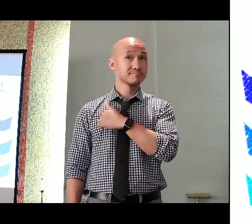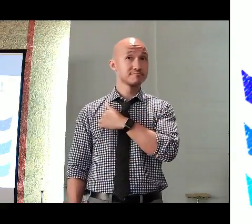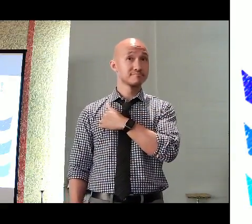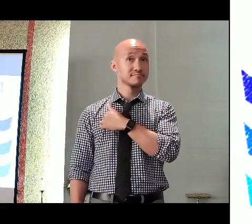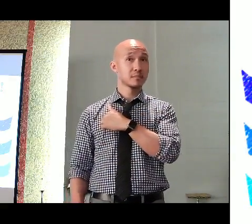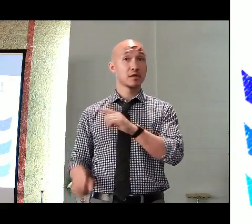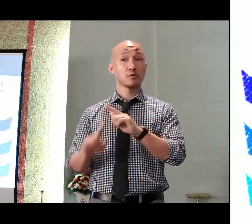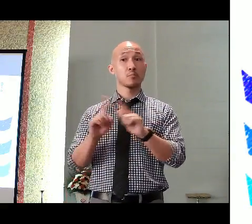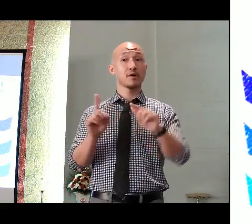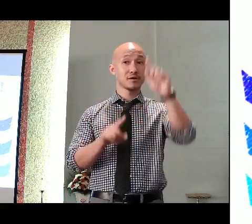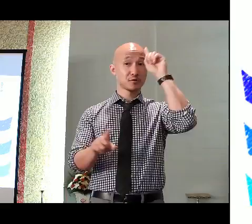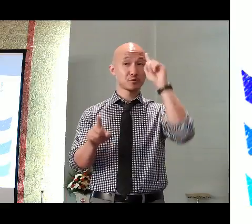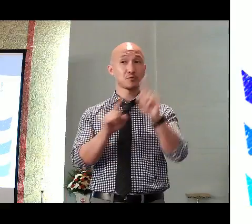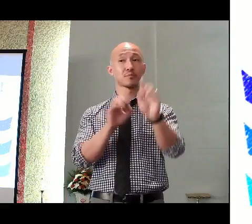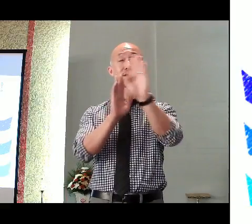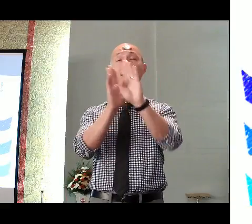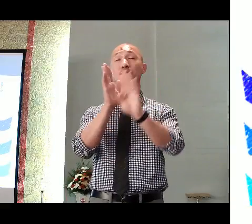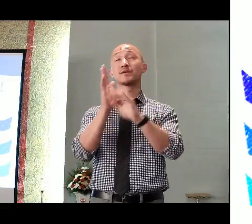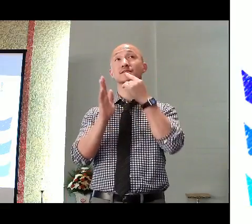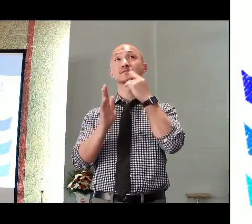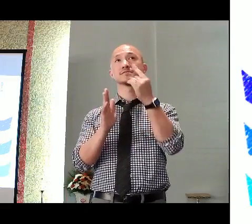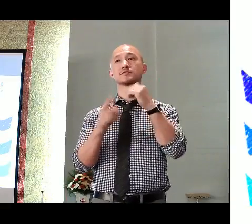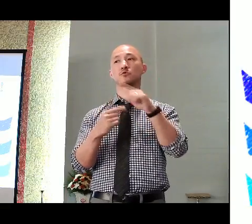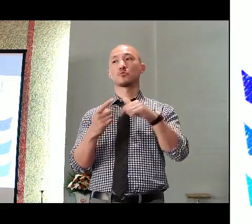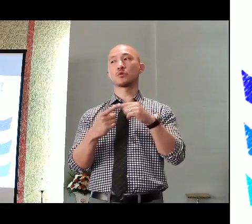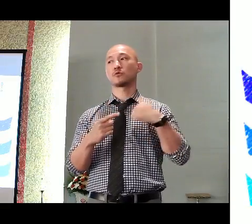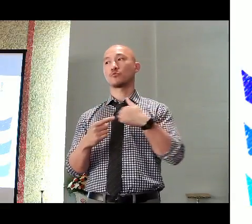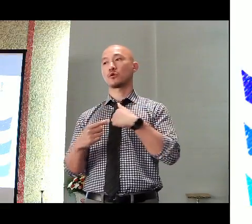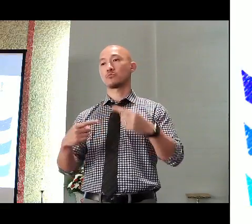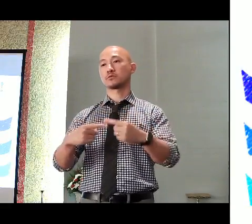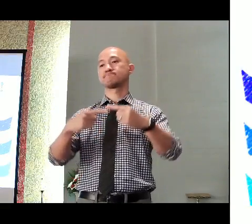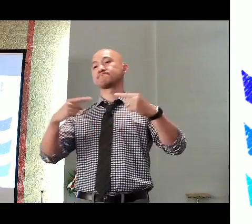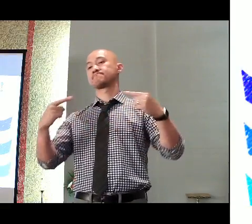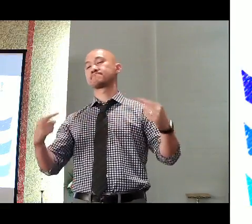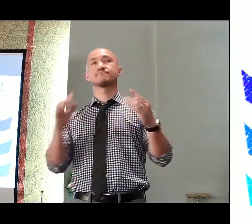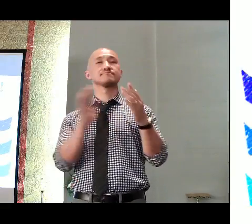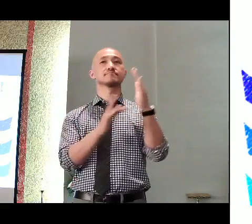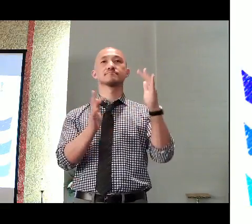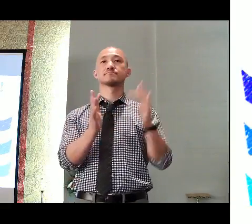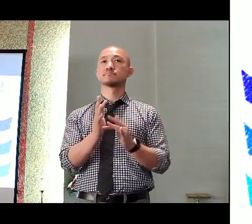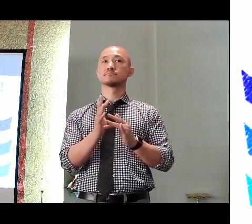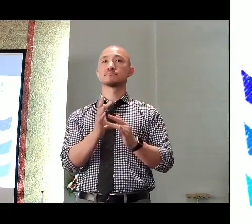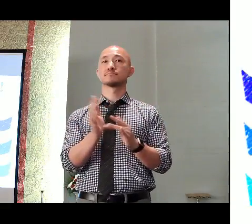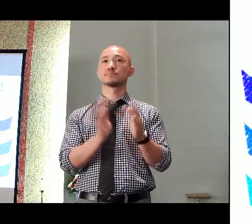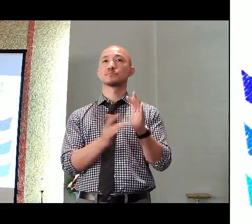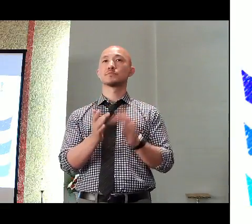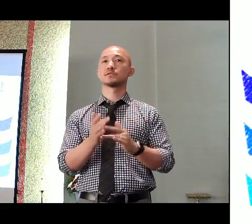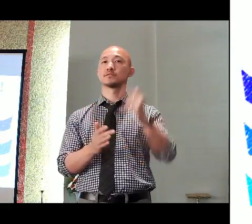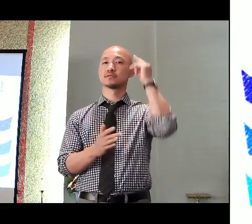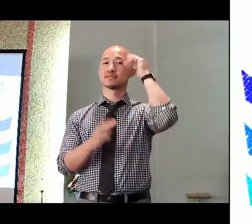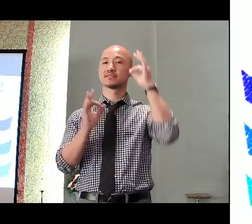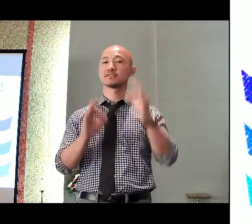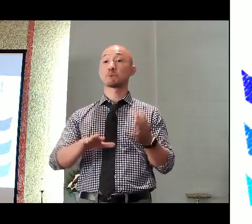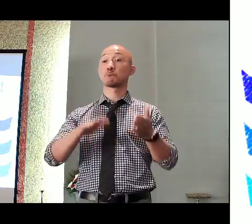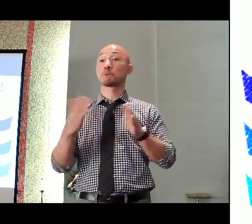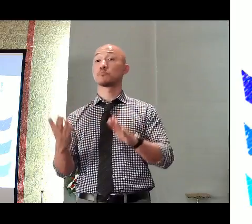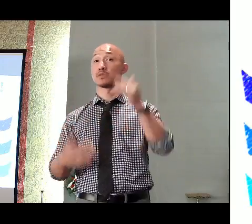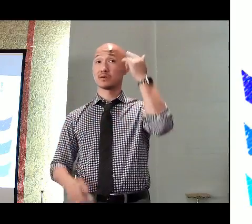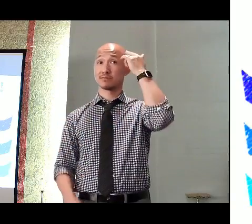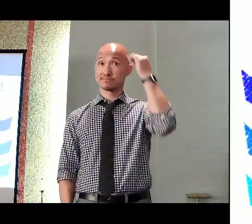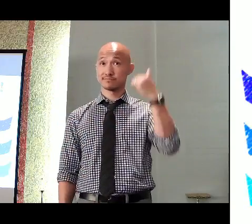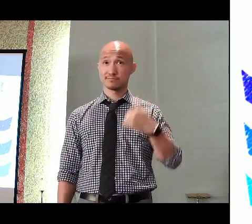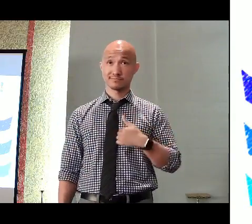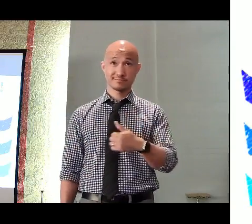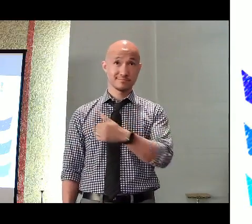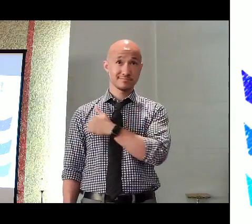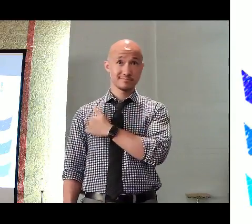were sinners, while we were his enemies, God decided not to be heavy-handed, but to be graceful.